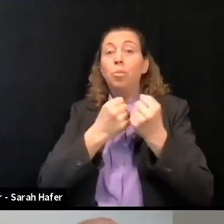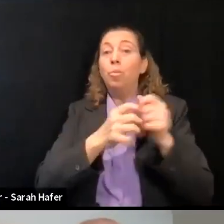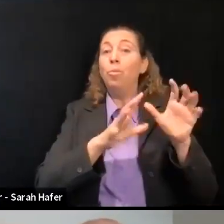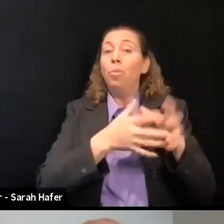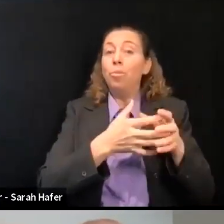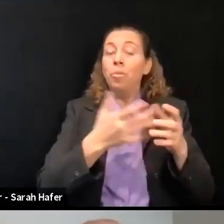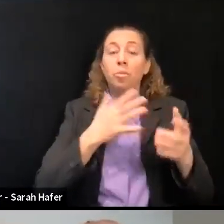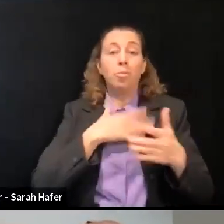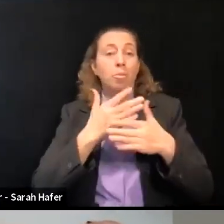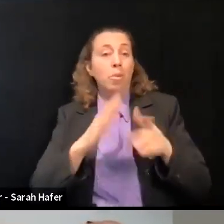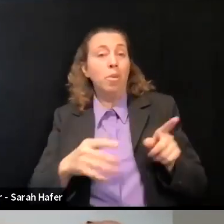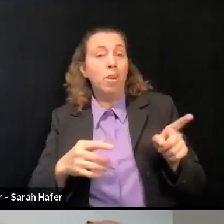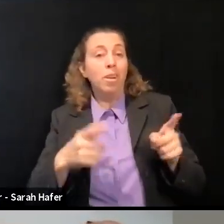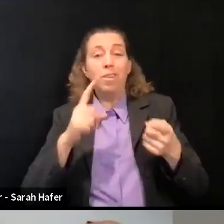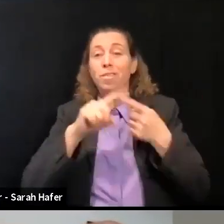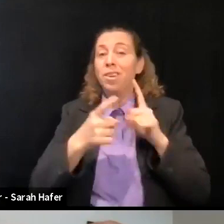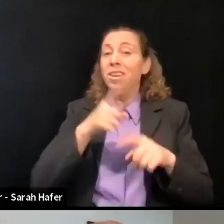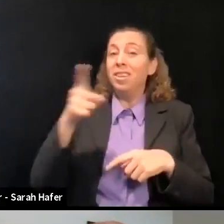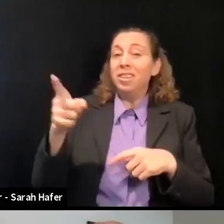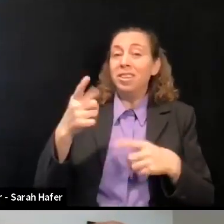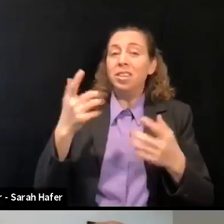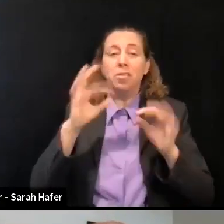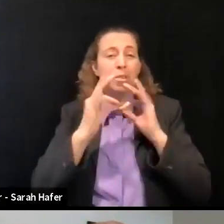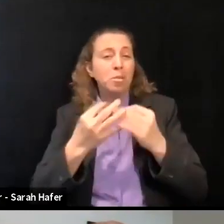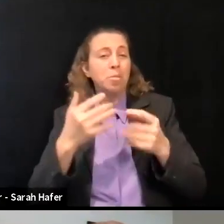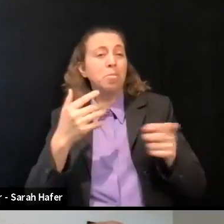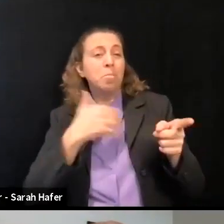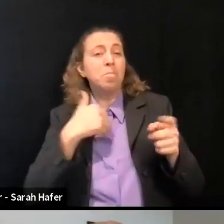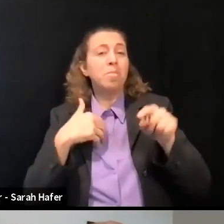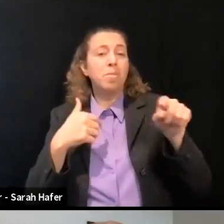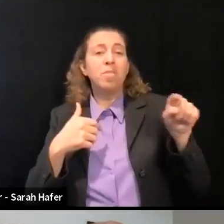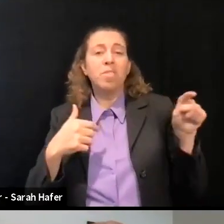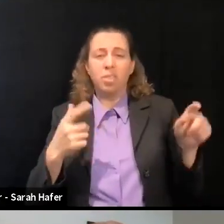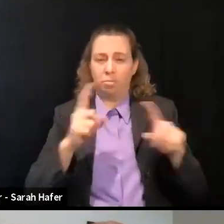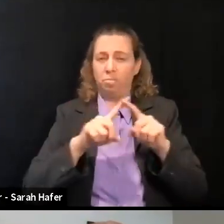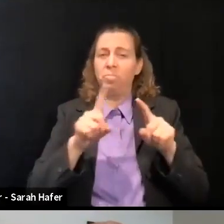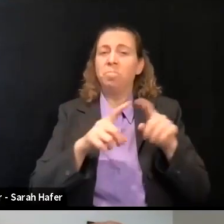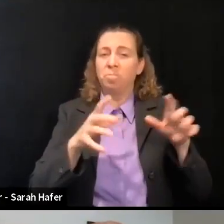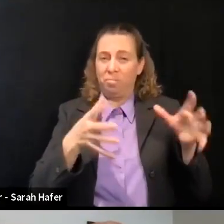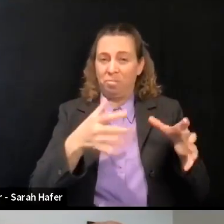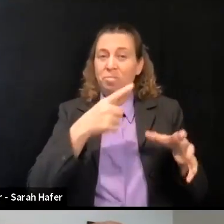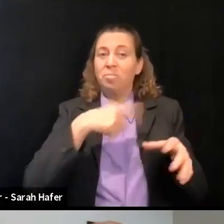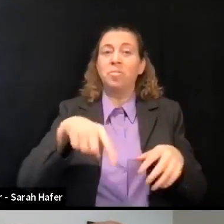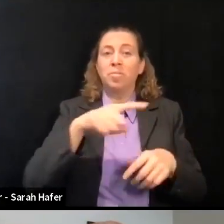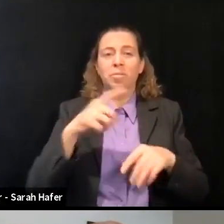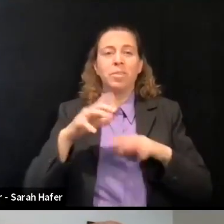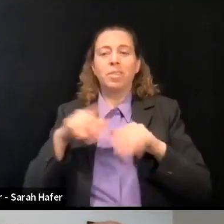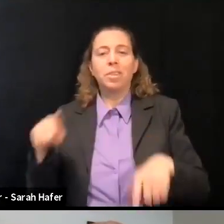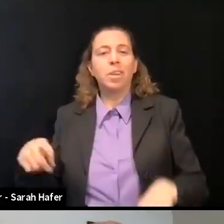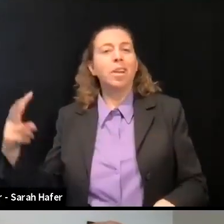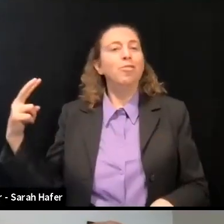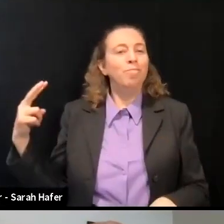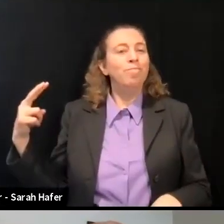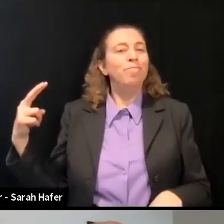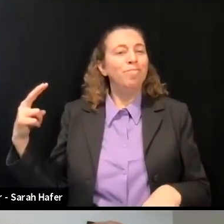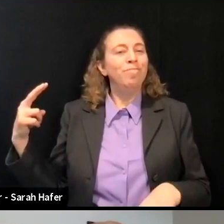friends, family members who can pinch hit a Zoom call or reading a book